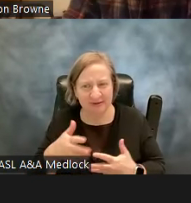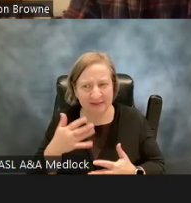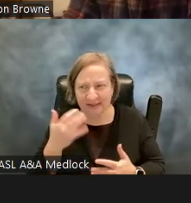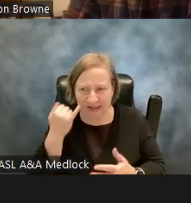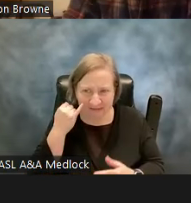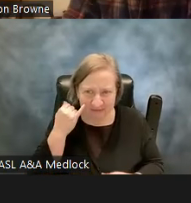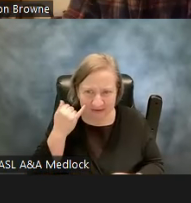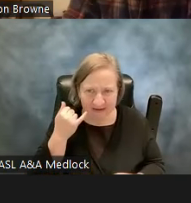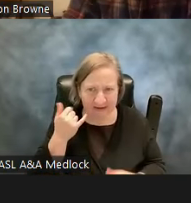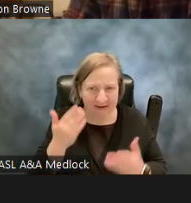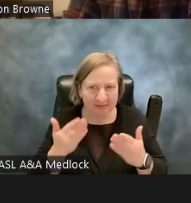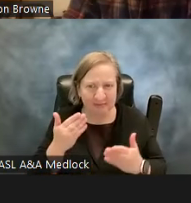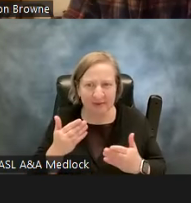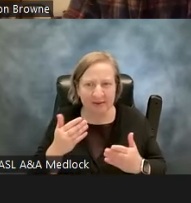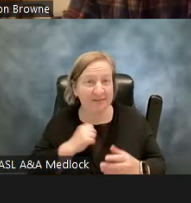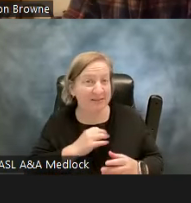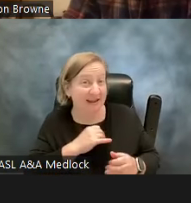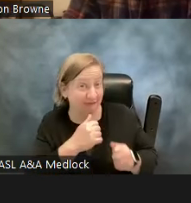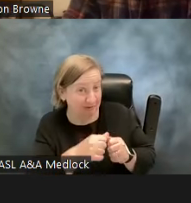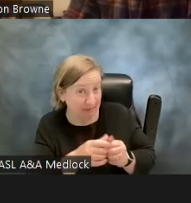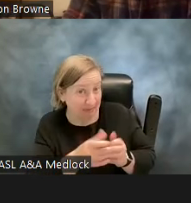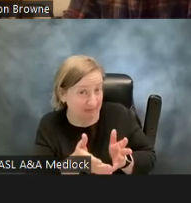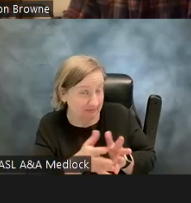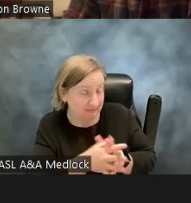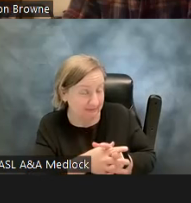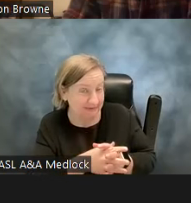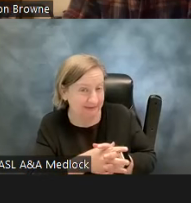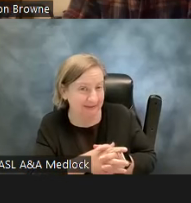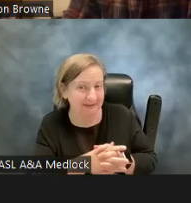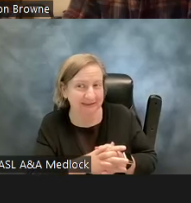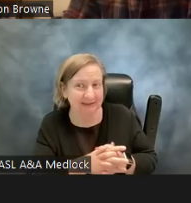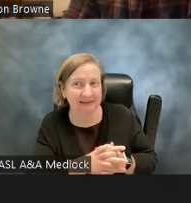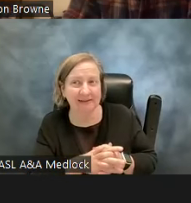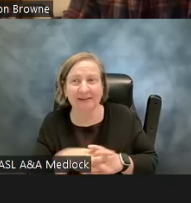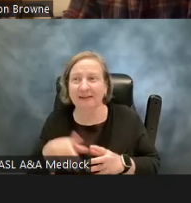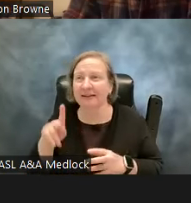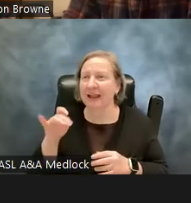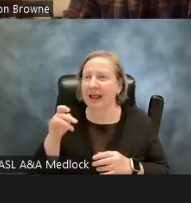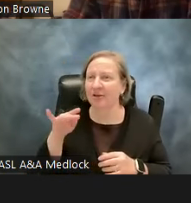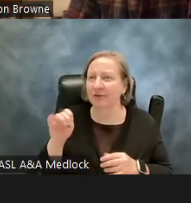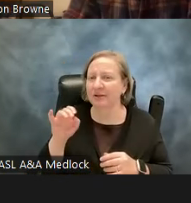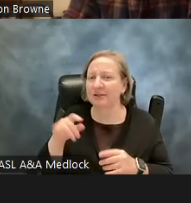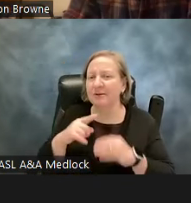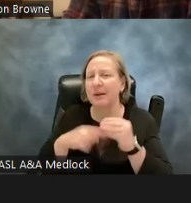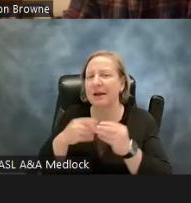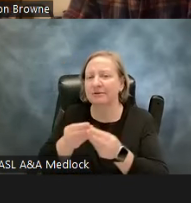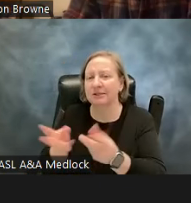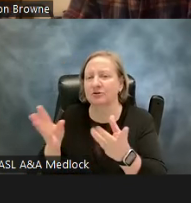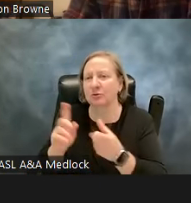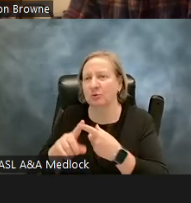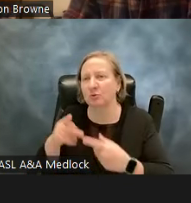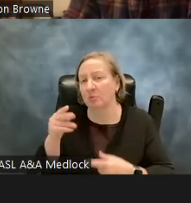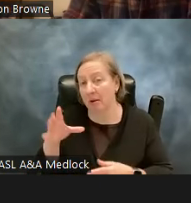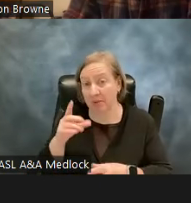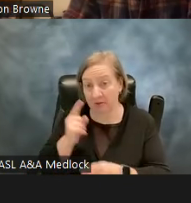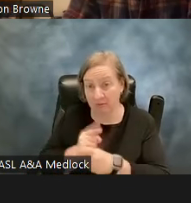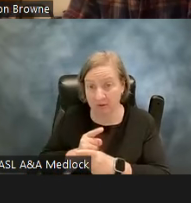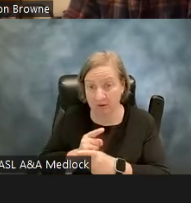If maybe staff remembers. Thanks. It was around distributing to the public, I think. Wasn't